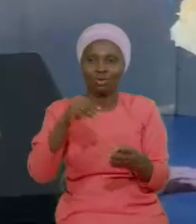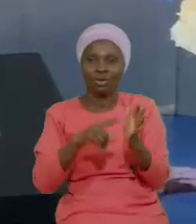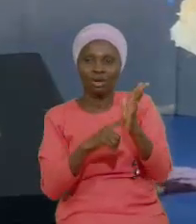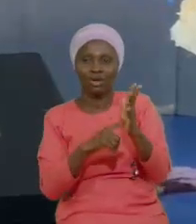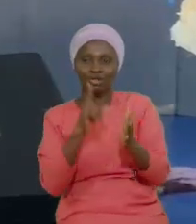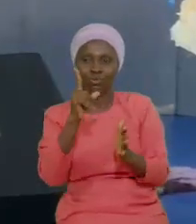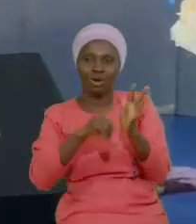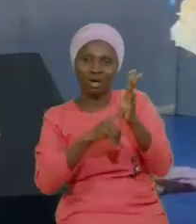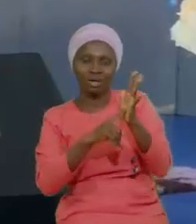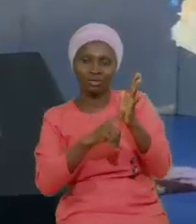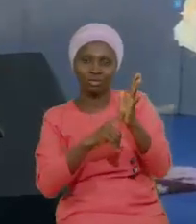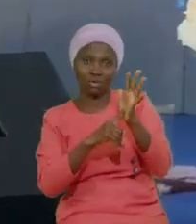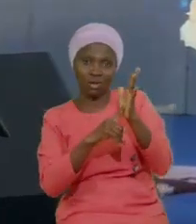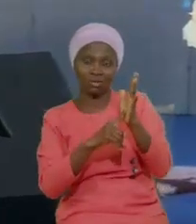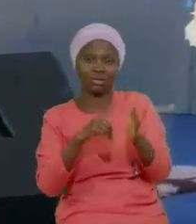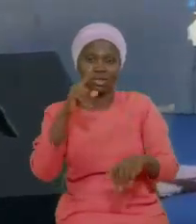darkness.